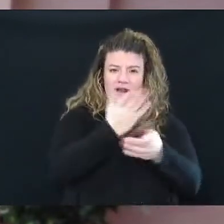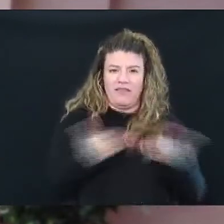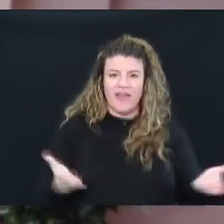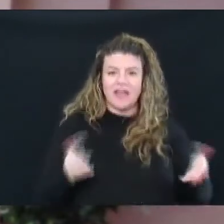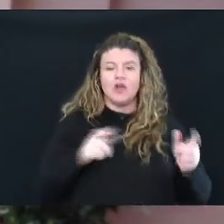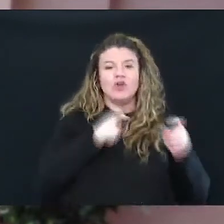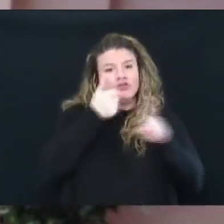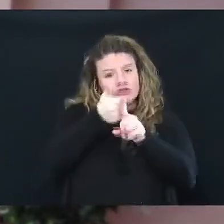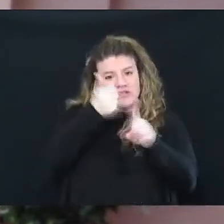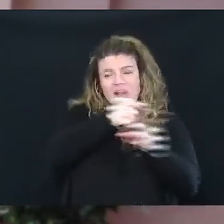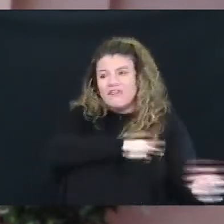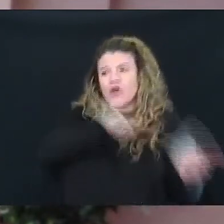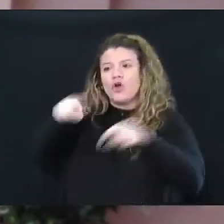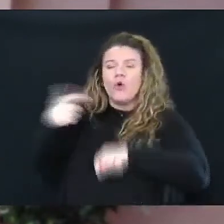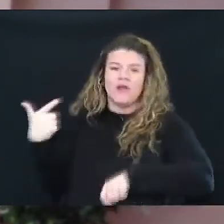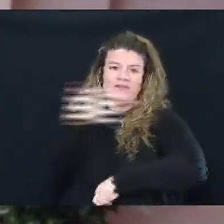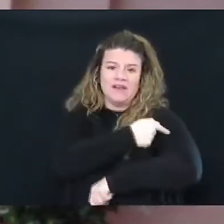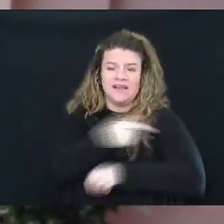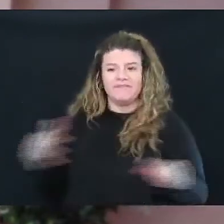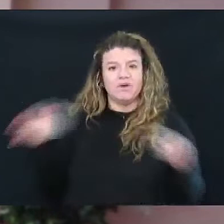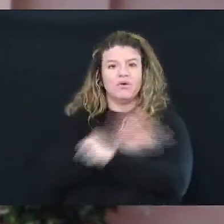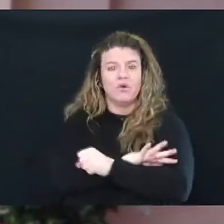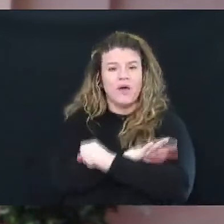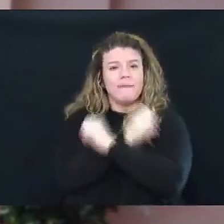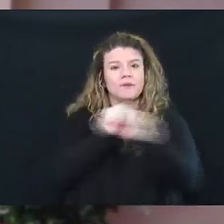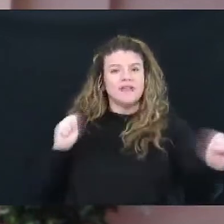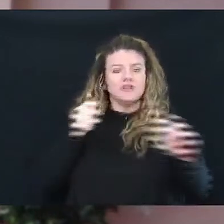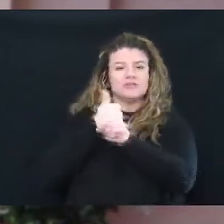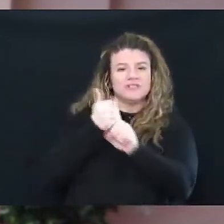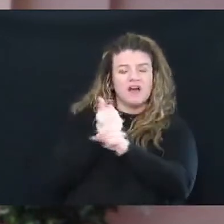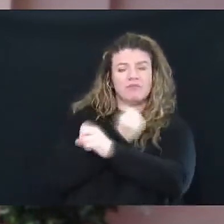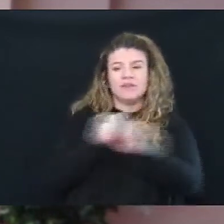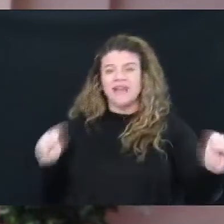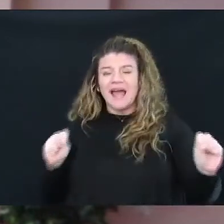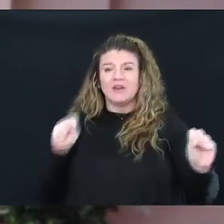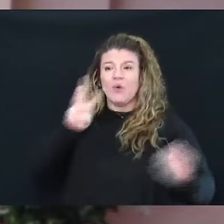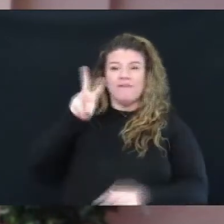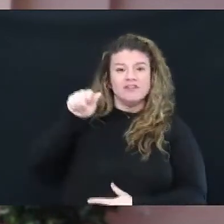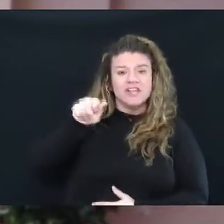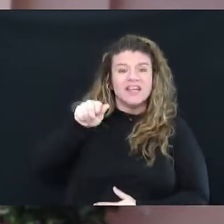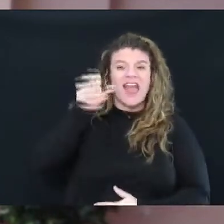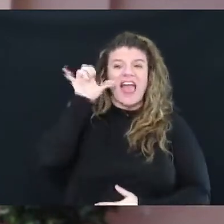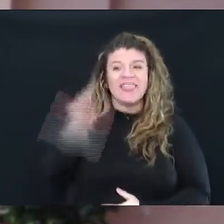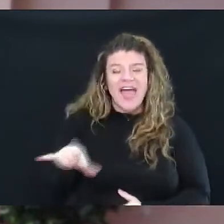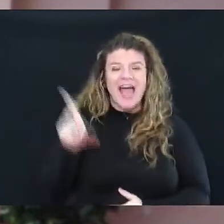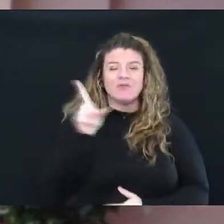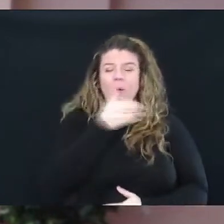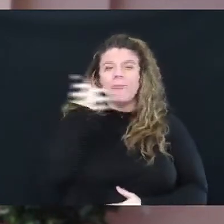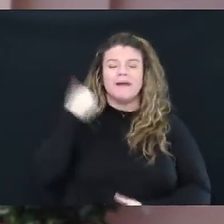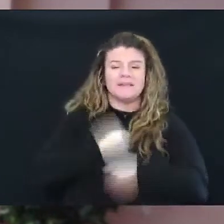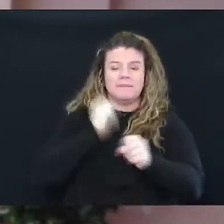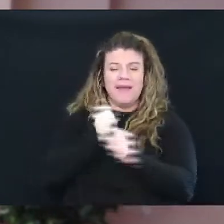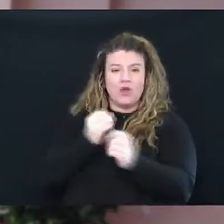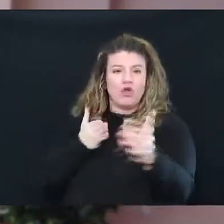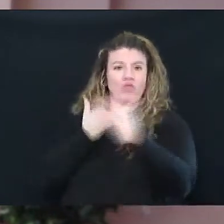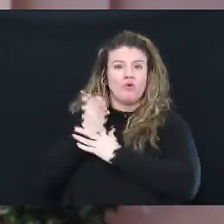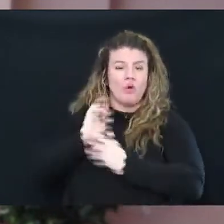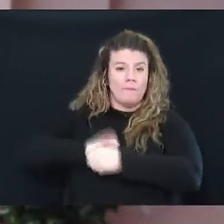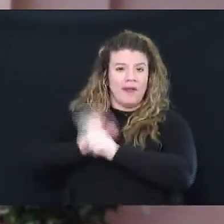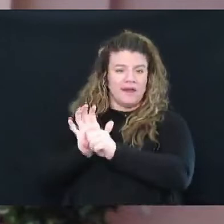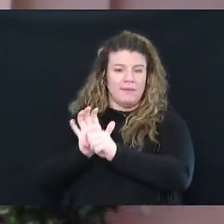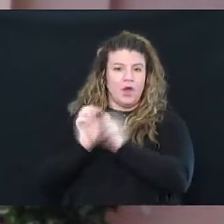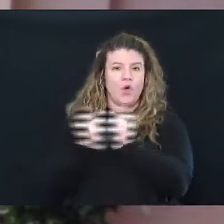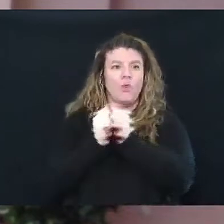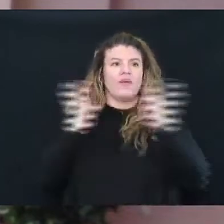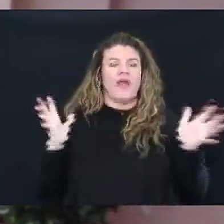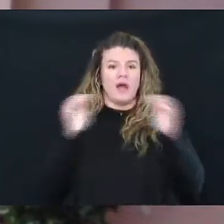get fully vaccinated, get boosted, protect yourself, protect West Virginia, And that's the way we best make it through this pandemic without more